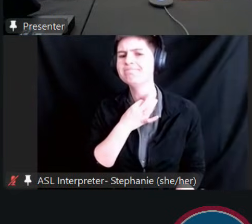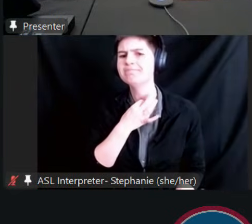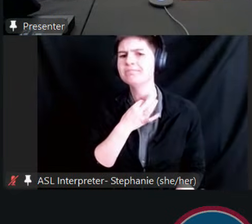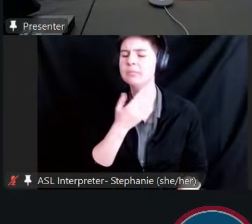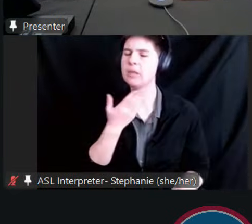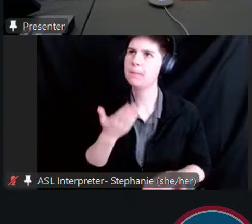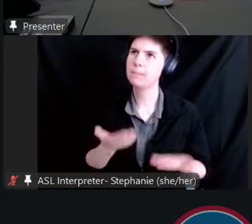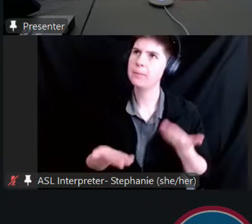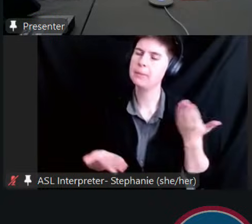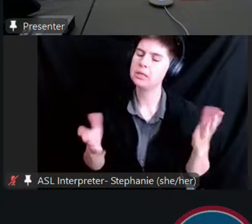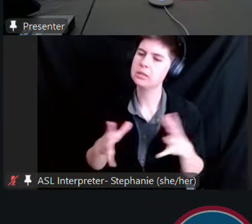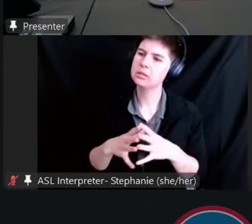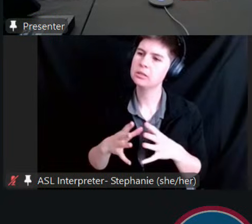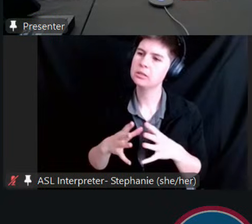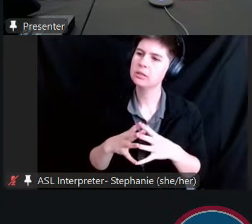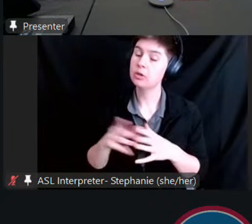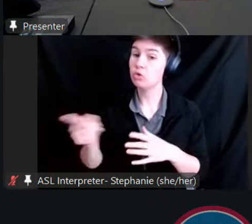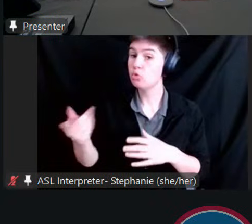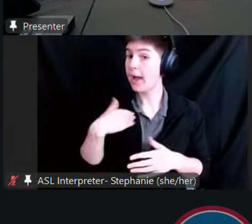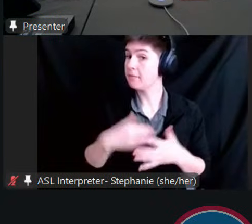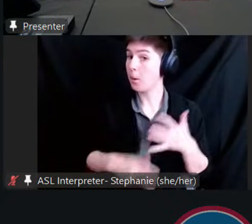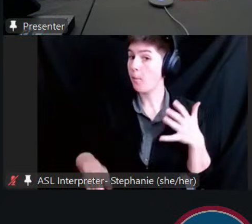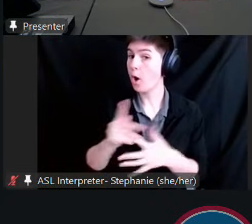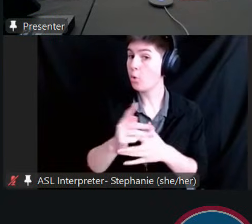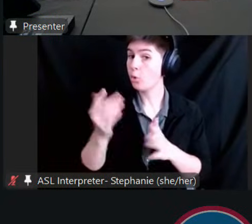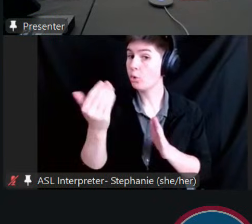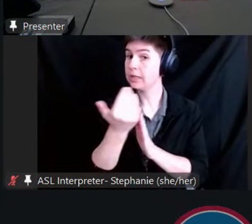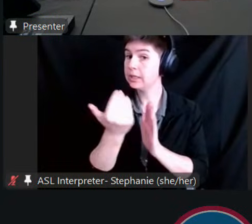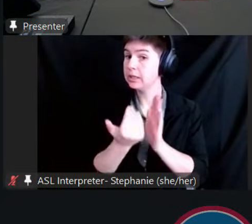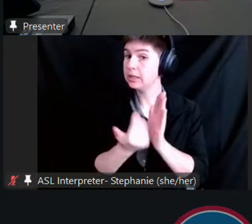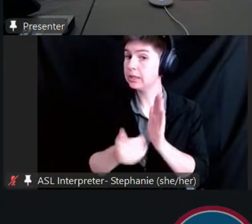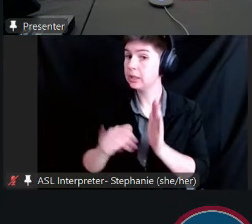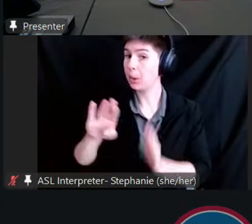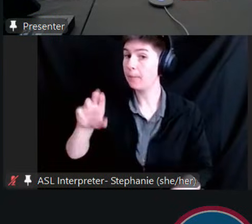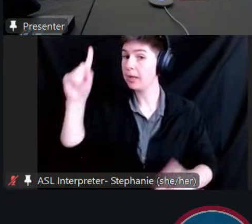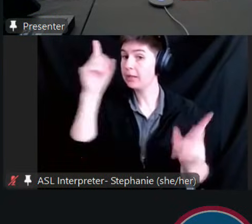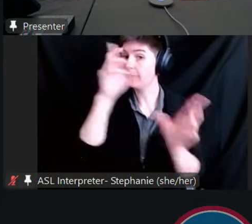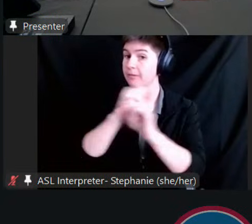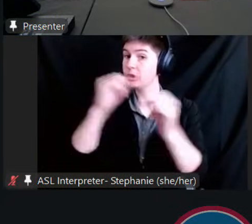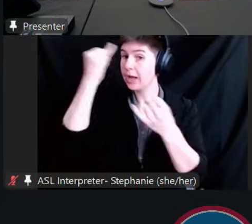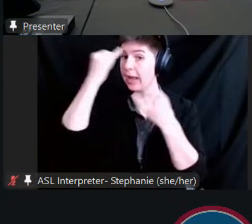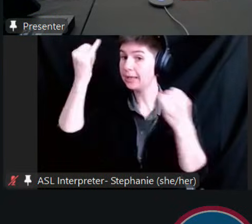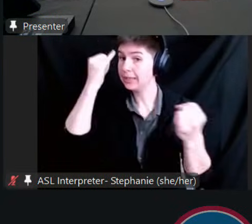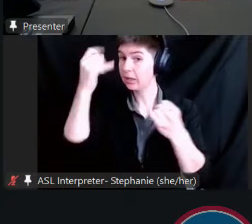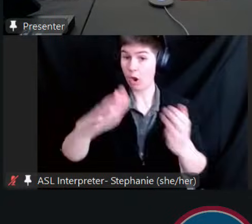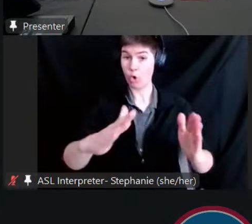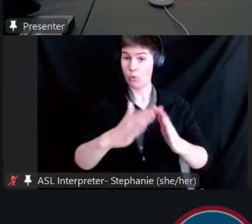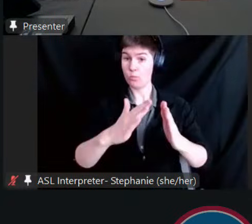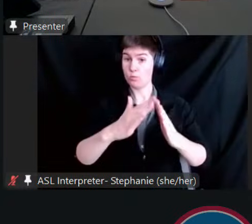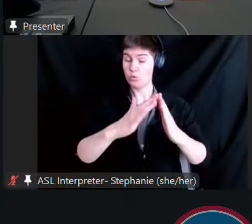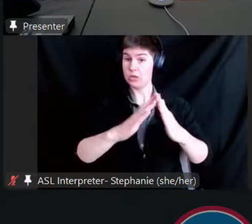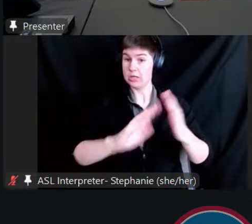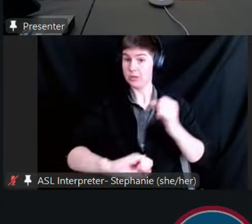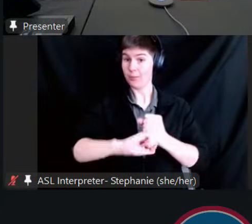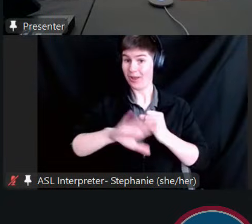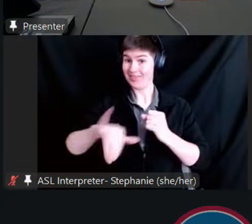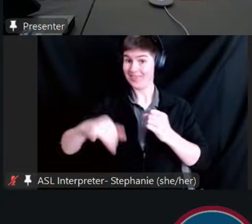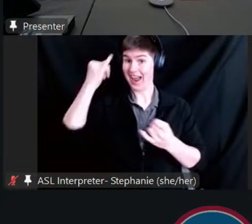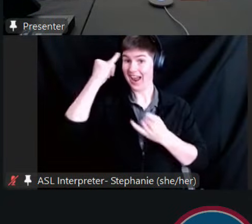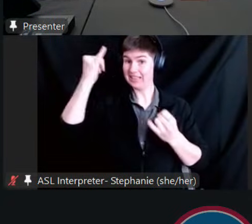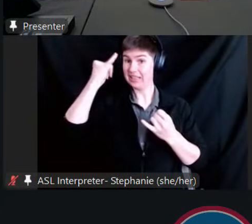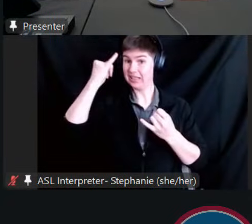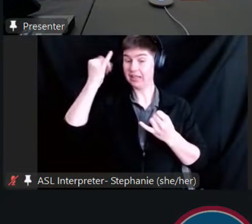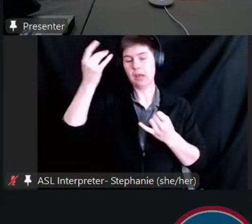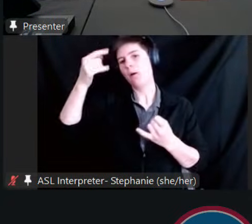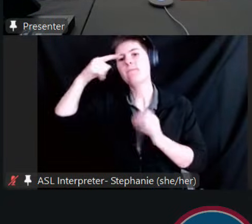kind of priority list for the bus vision ideas that the community has been supporting that might be at risk if, say, the Complete Streets